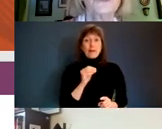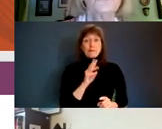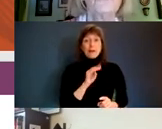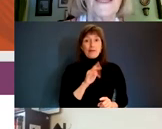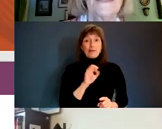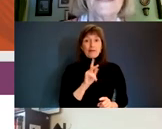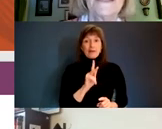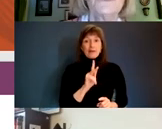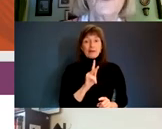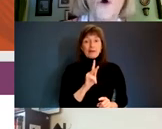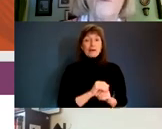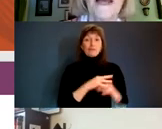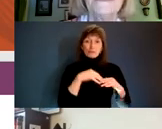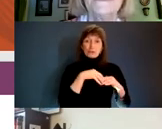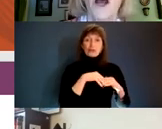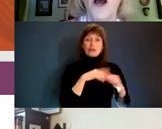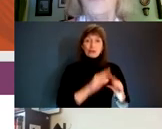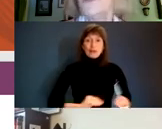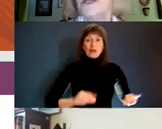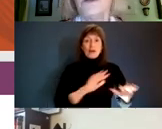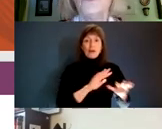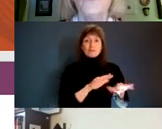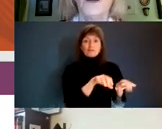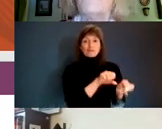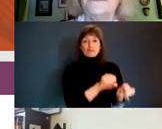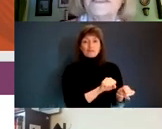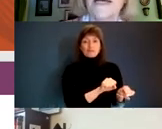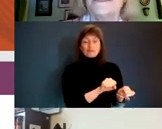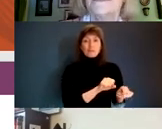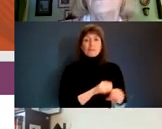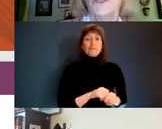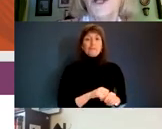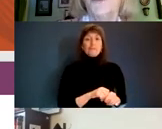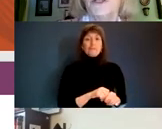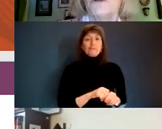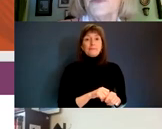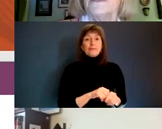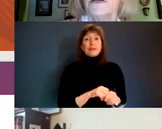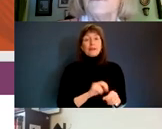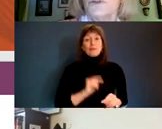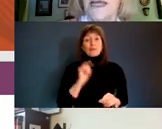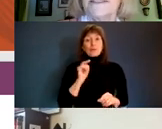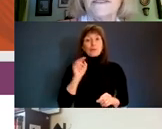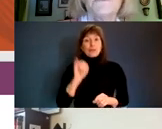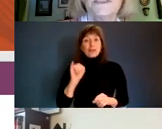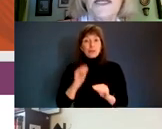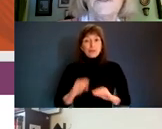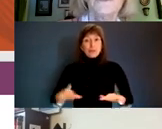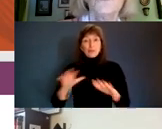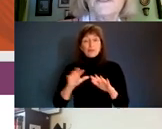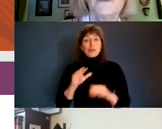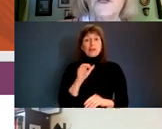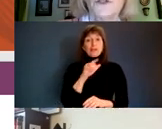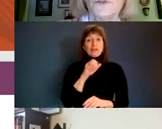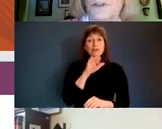the traditional and ancestral homelands of the Innu of Nitassinan, the Inuit of Nunatsiavut, and